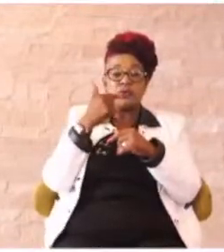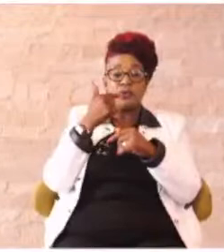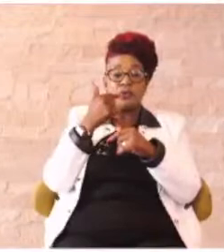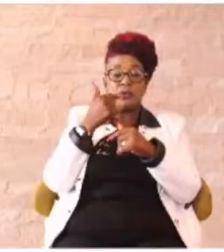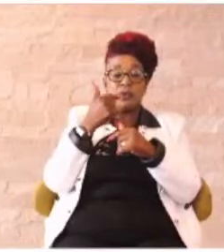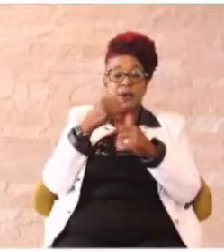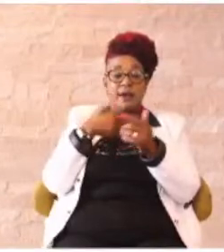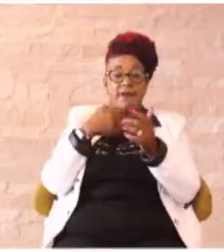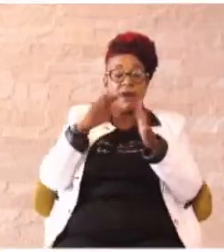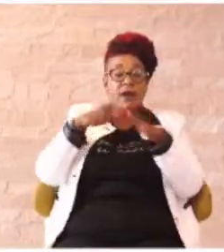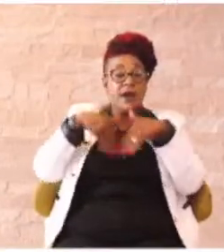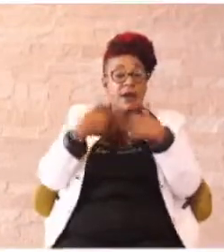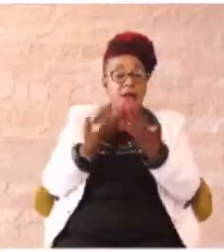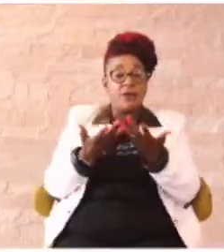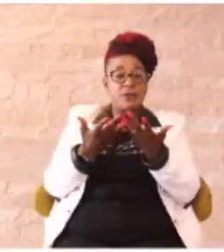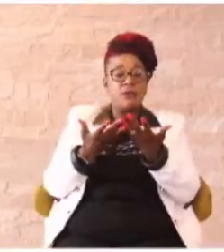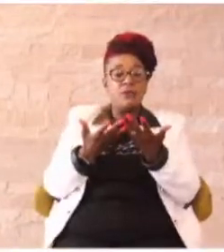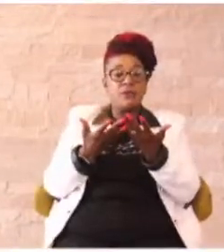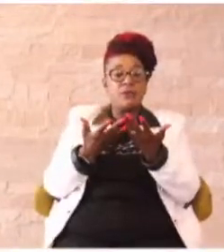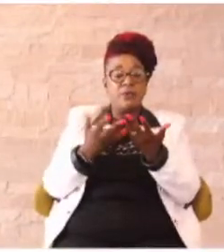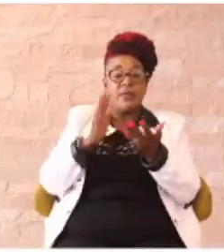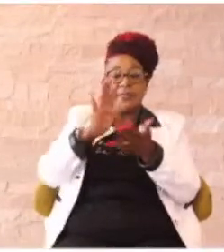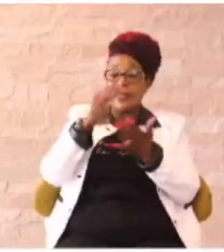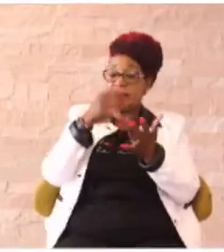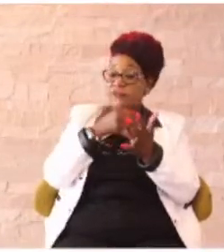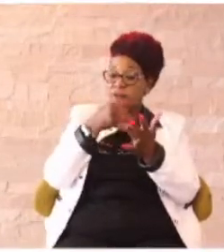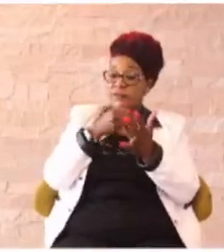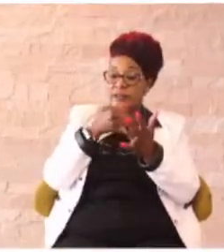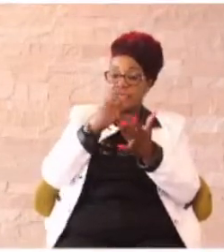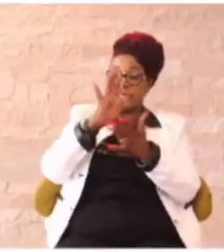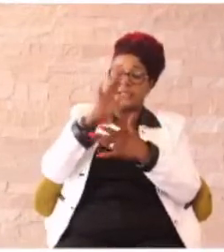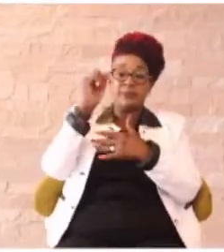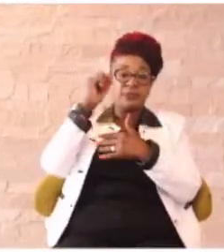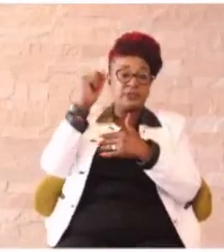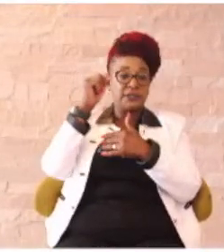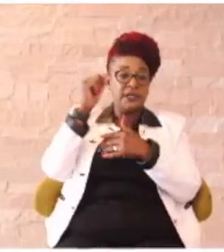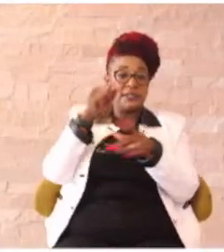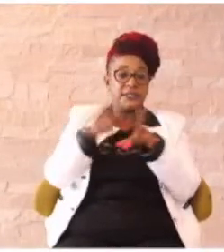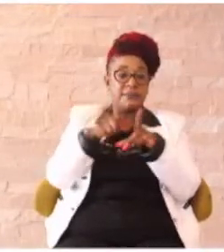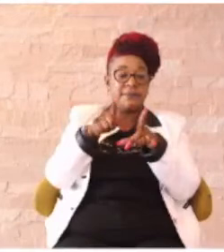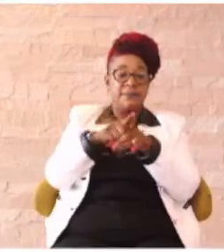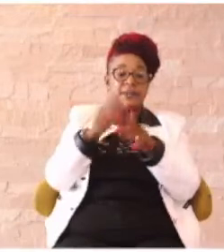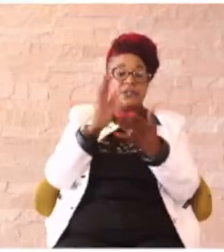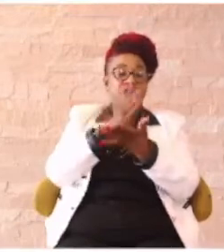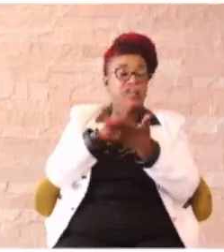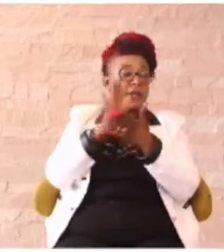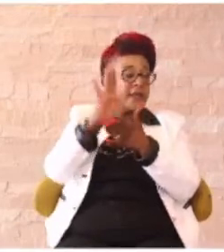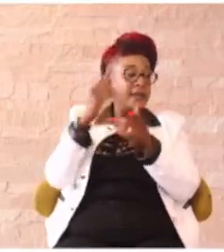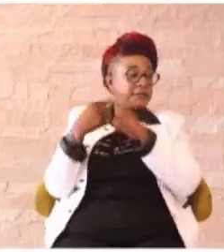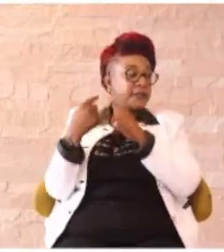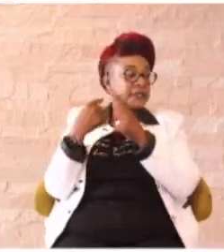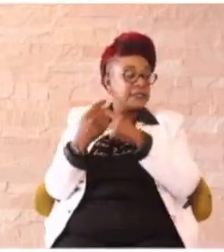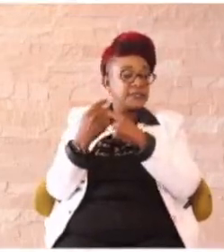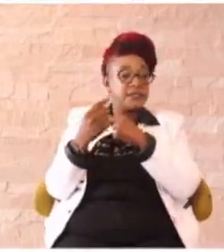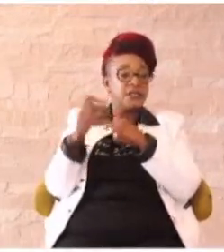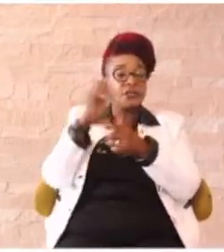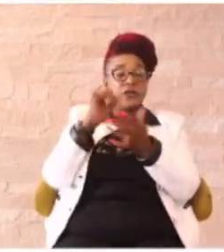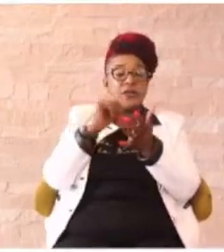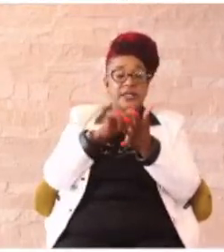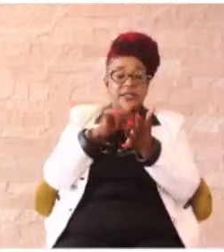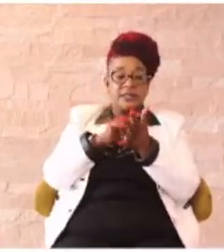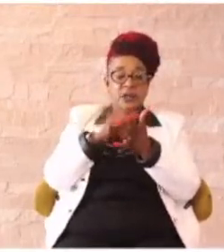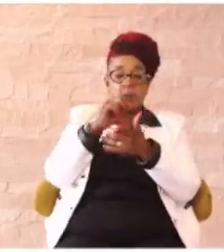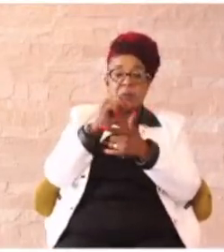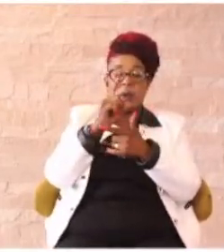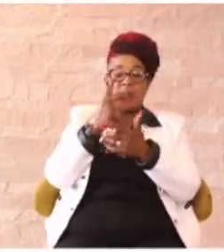about how a little bit they are involved in this politics, and they share their experience. So that was also